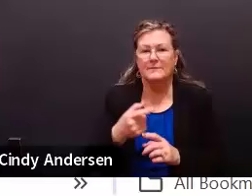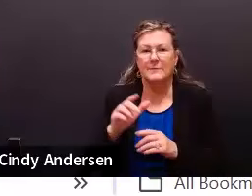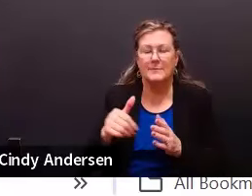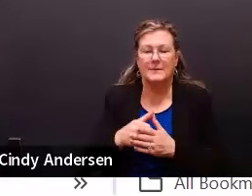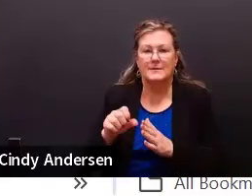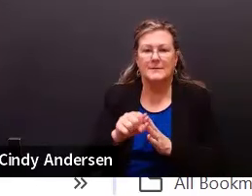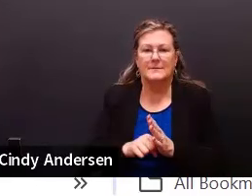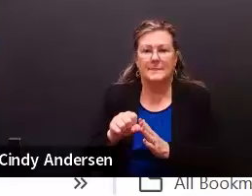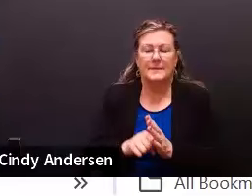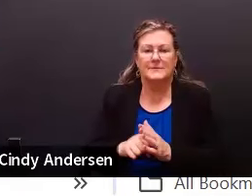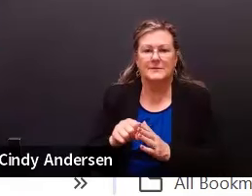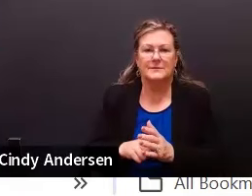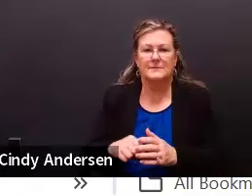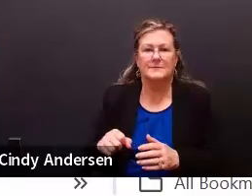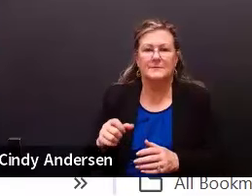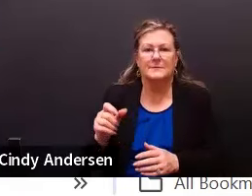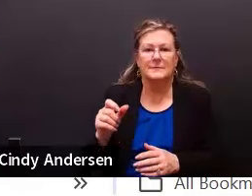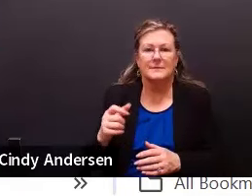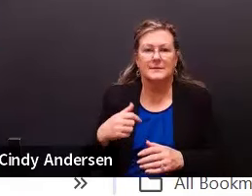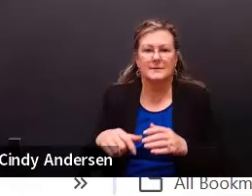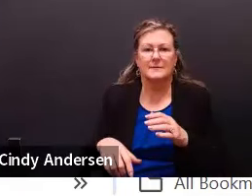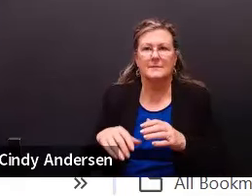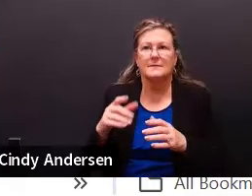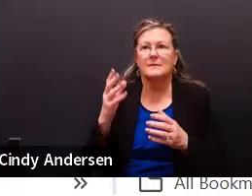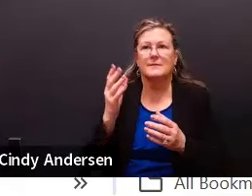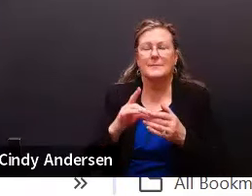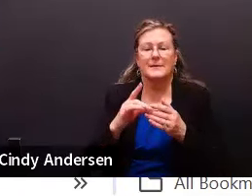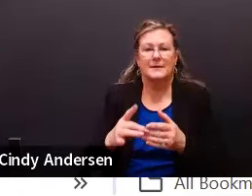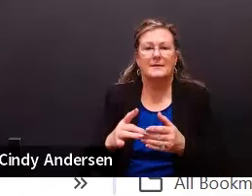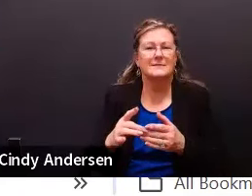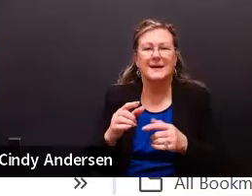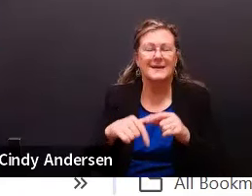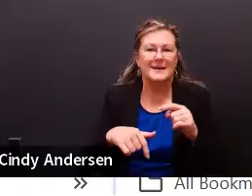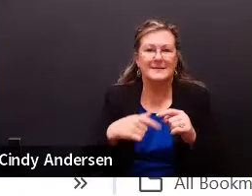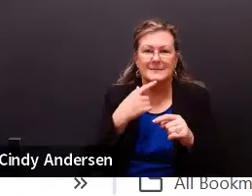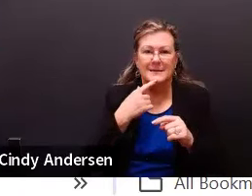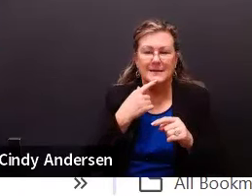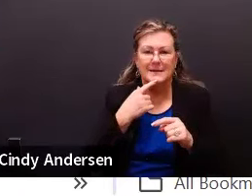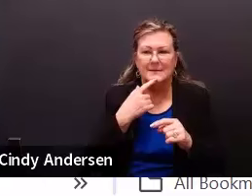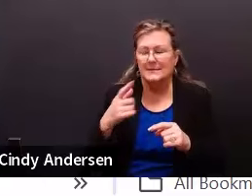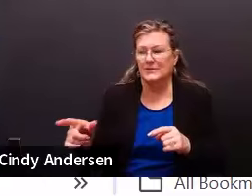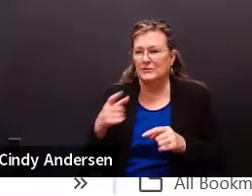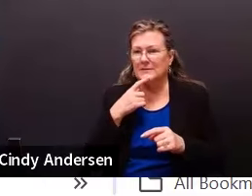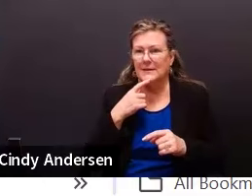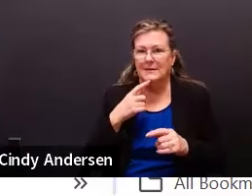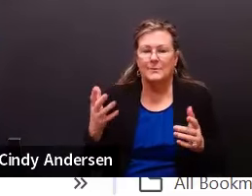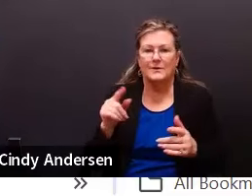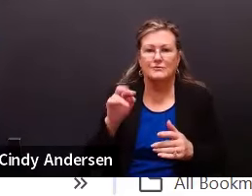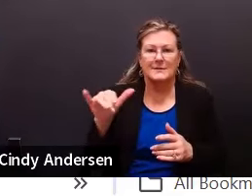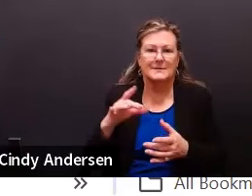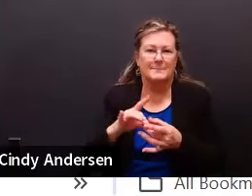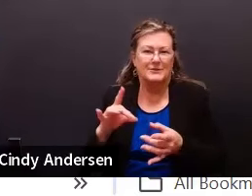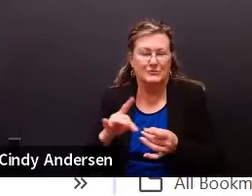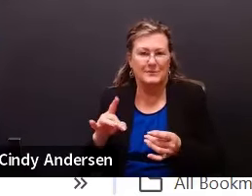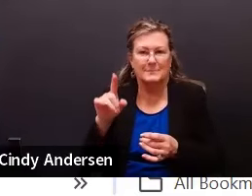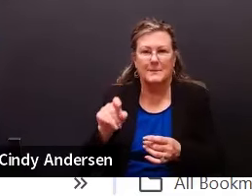have implemented this. And there was also very little guidance from ESSA, I must say, right? All it said was kind of what Tracy outlined, that